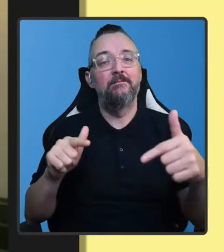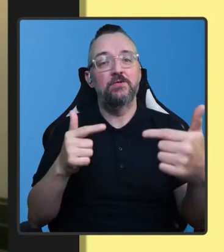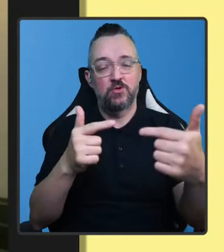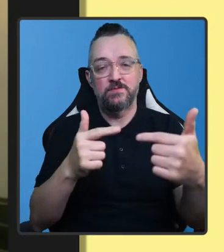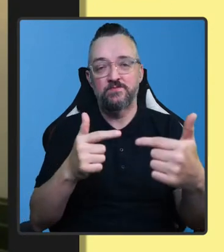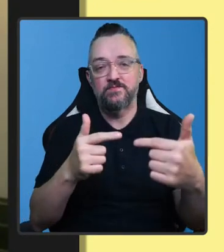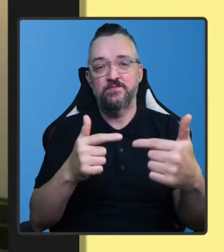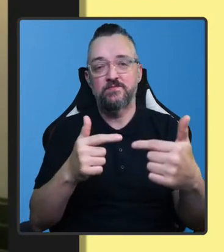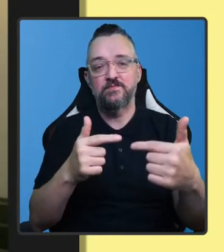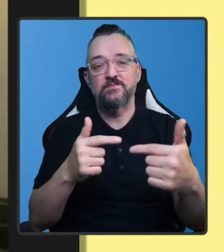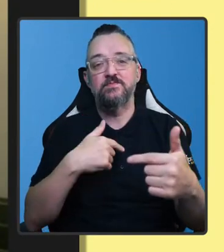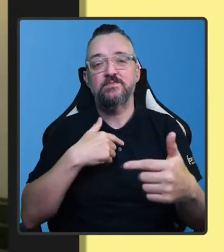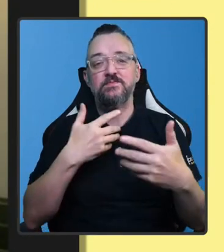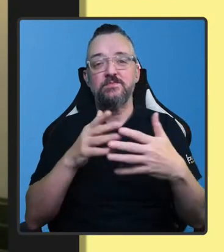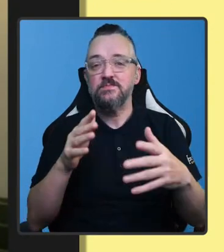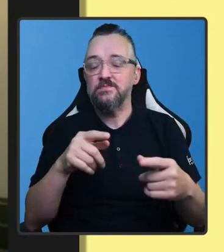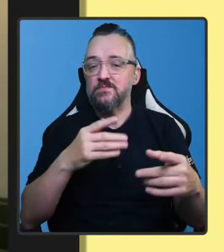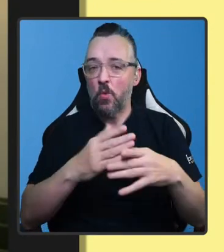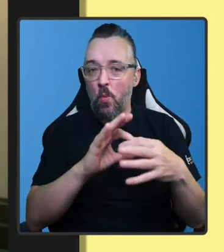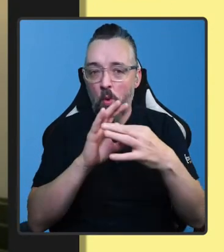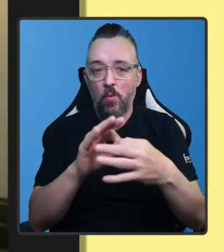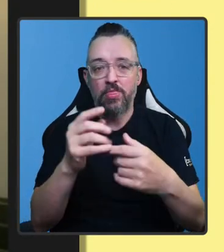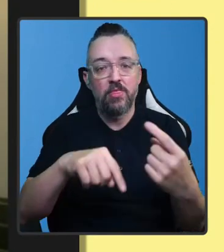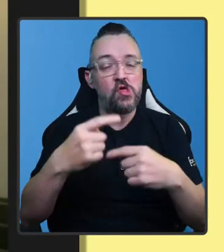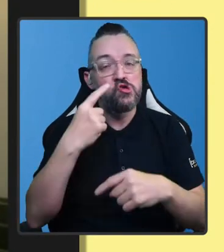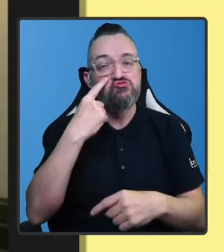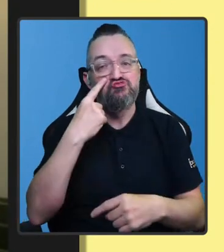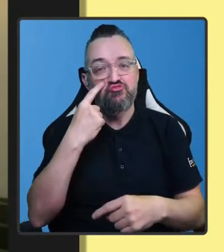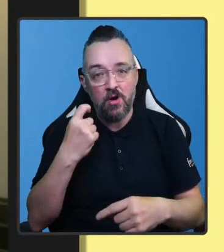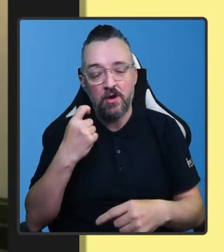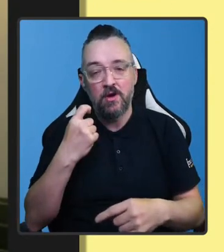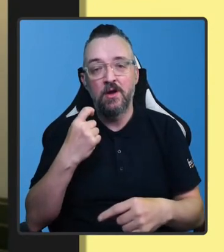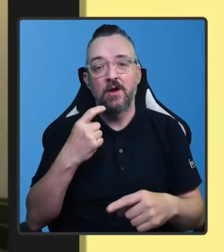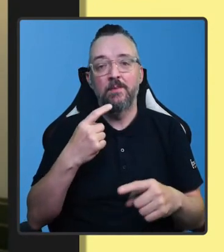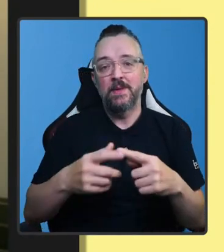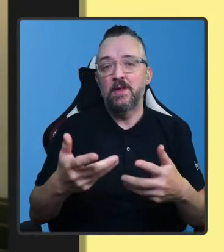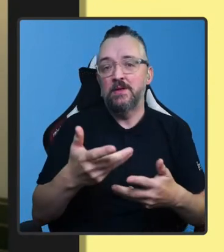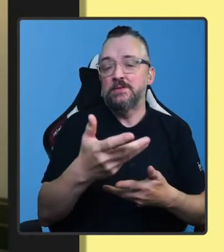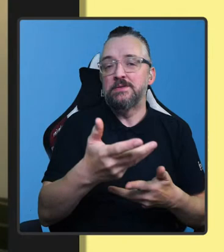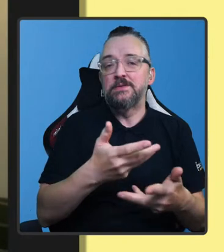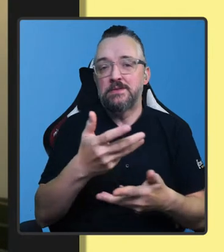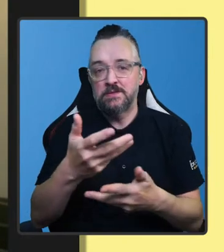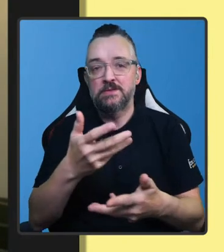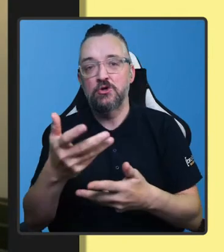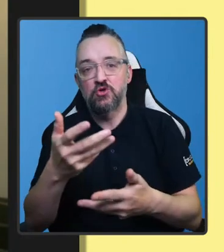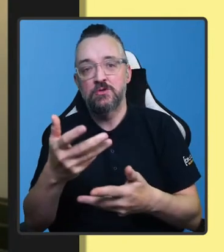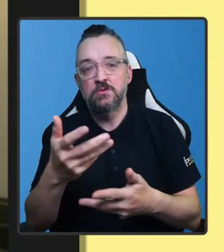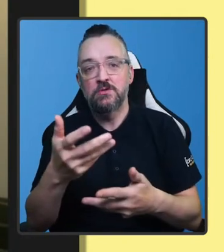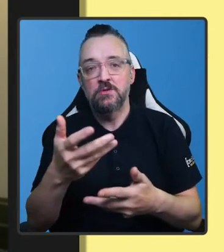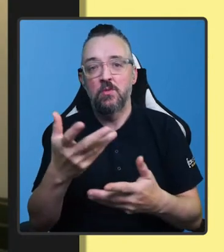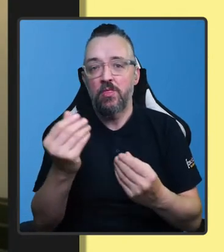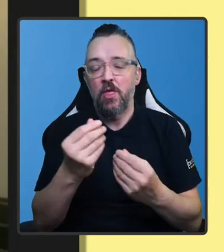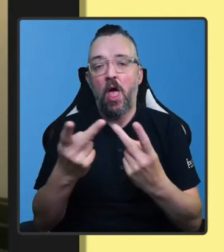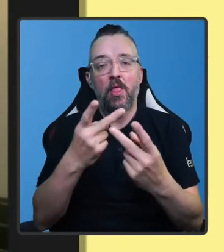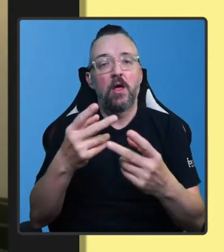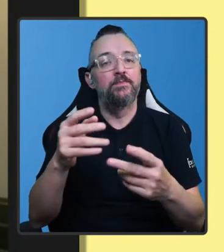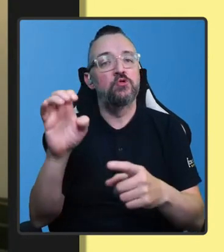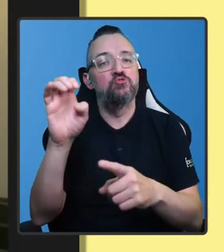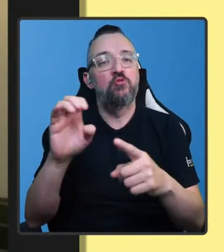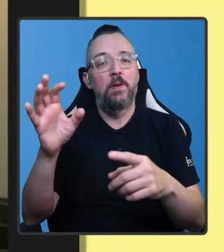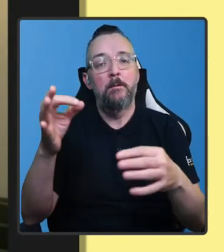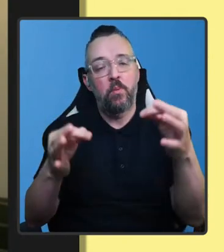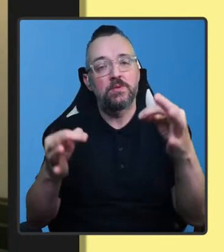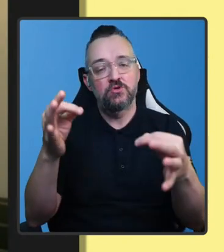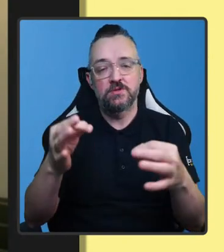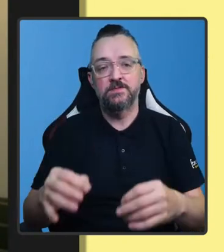media, with young people in universities, in discussion panels with other European politicians.